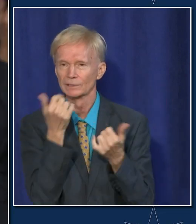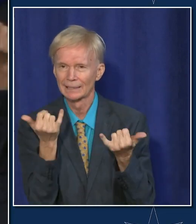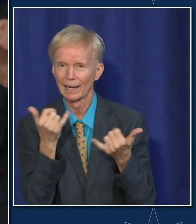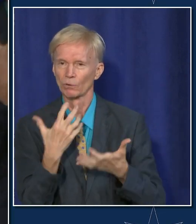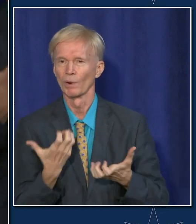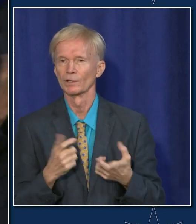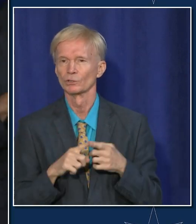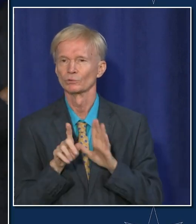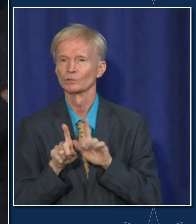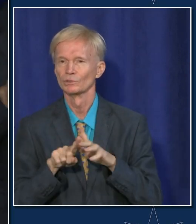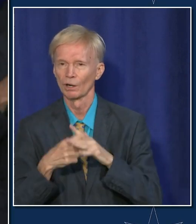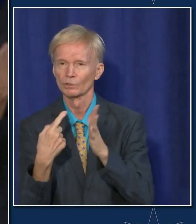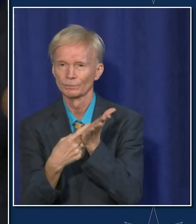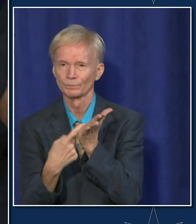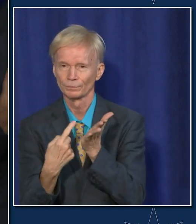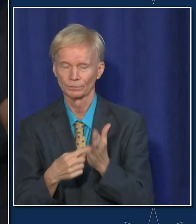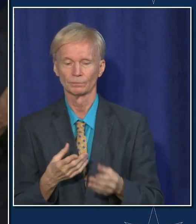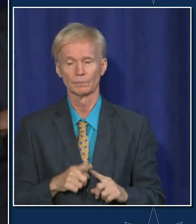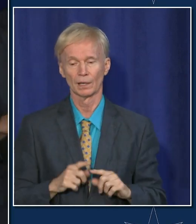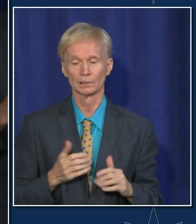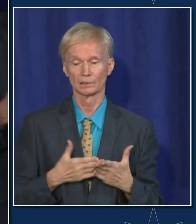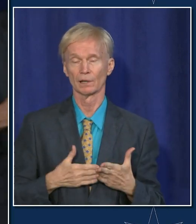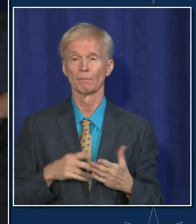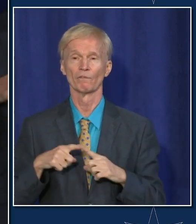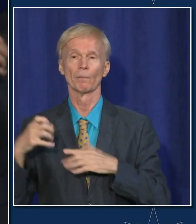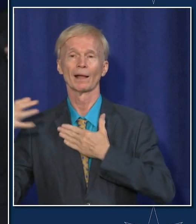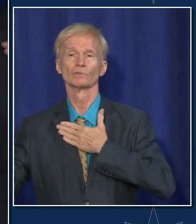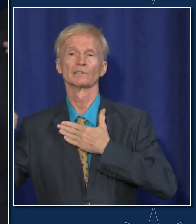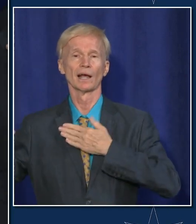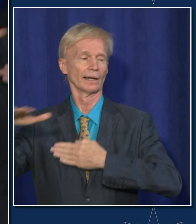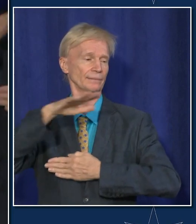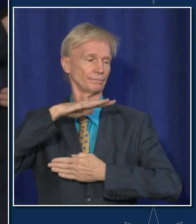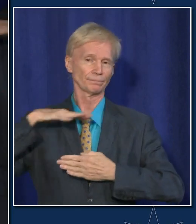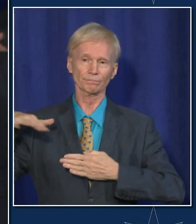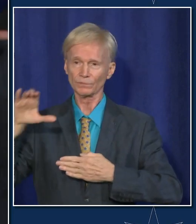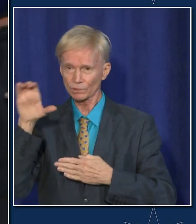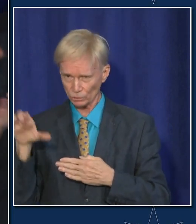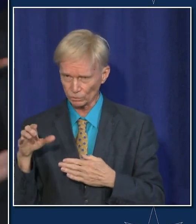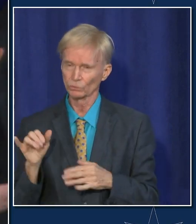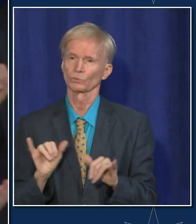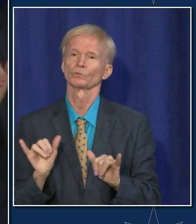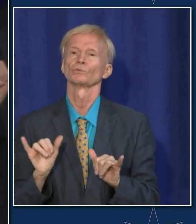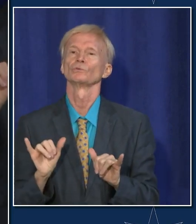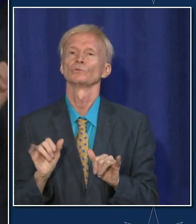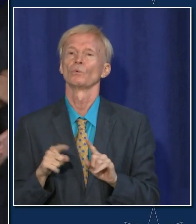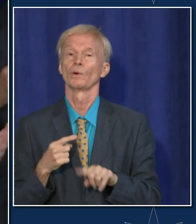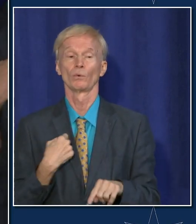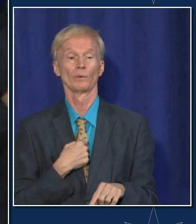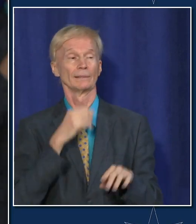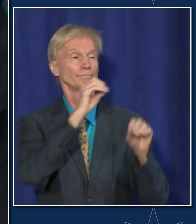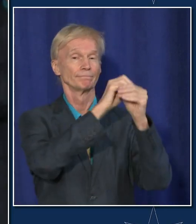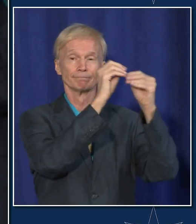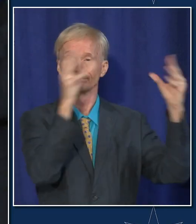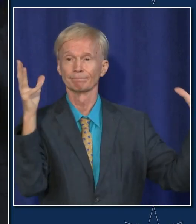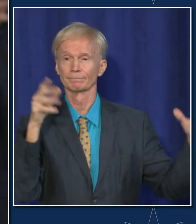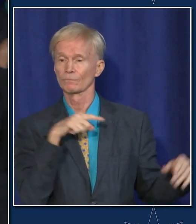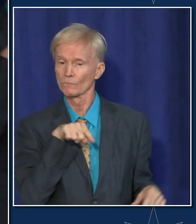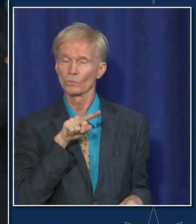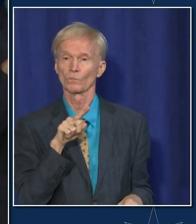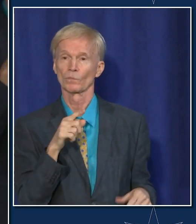may get some other case reports in from out of jurisdiction. I wouldn't be surprised, as we've sent and really put out the call. Let us know, is there